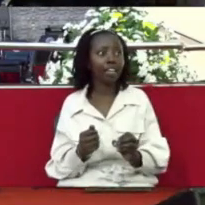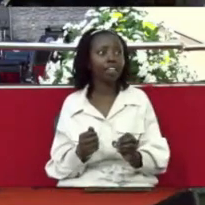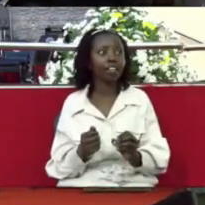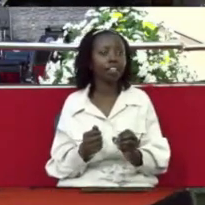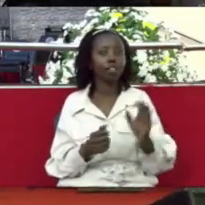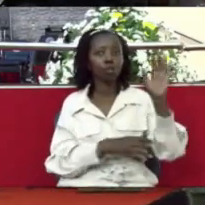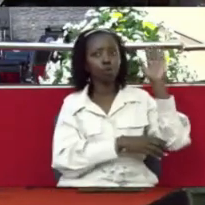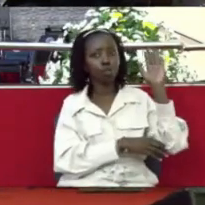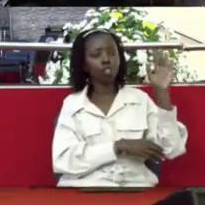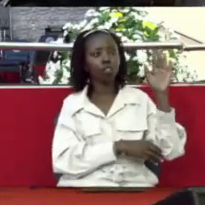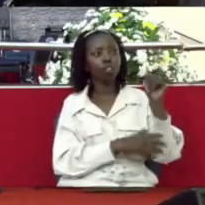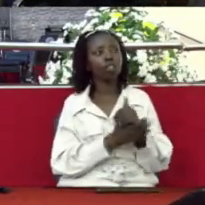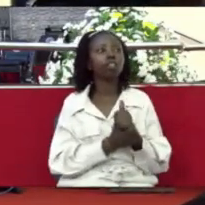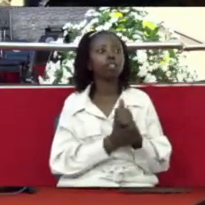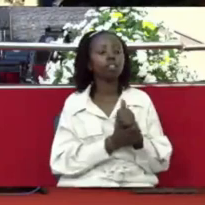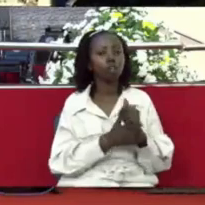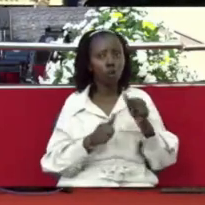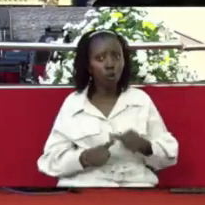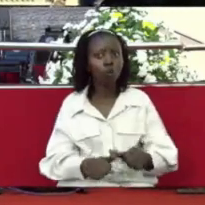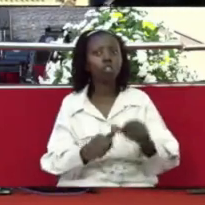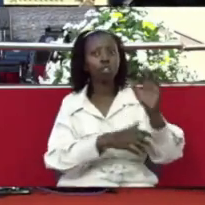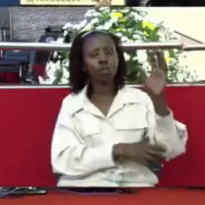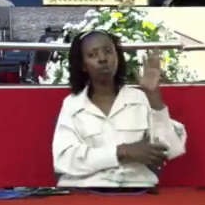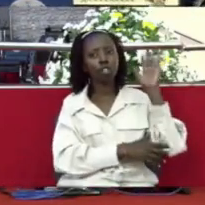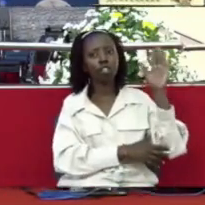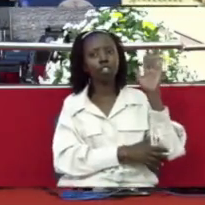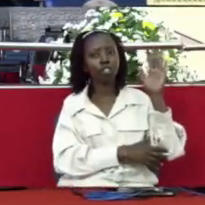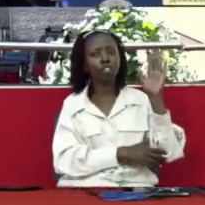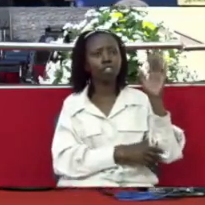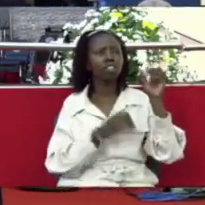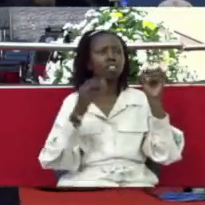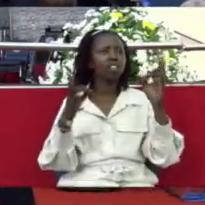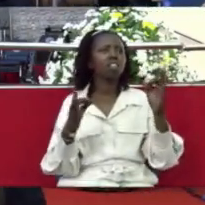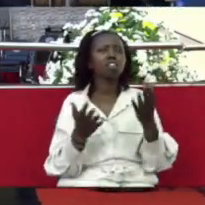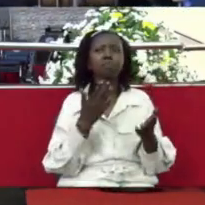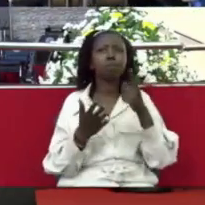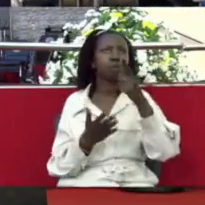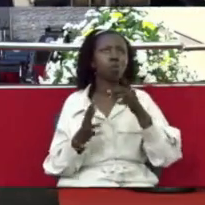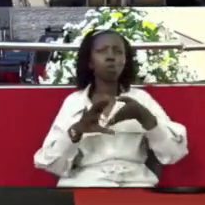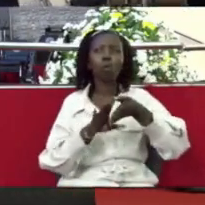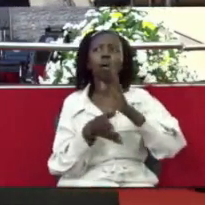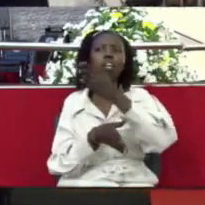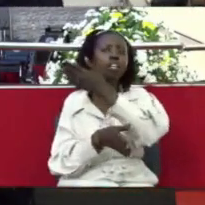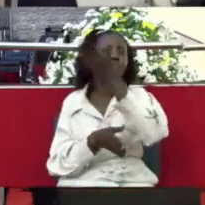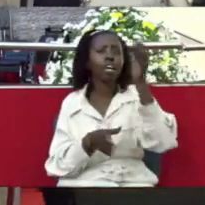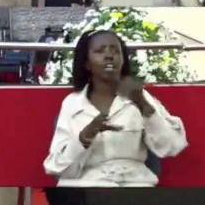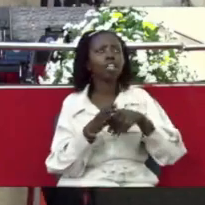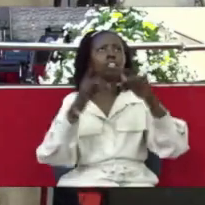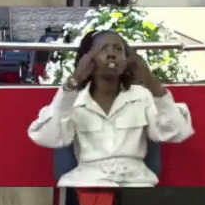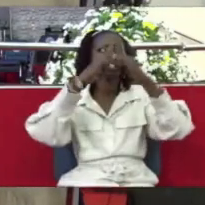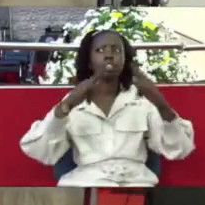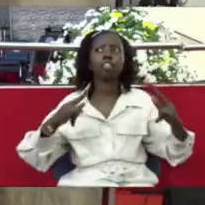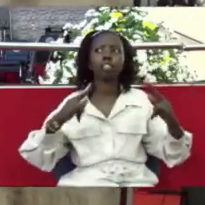mean, keep raise it up high. Endelea kuinua mkono wako. If you're outside in one of the tents, akama uko pale nje